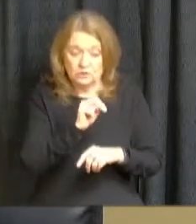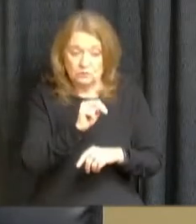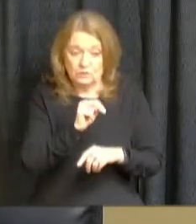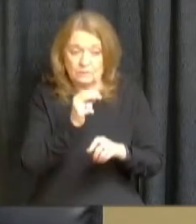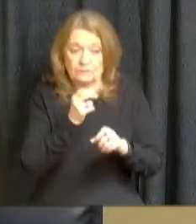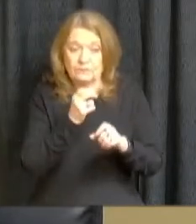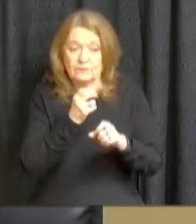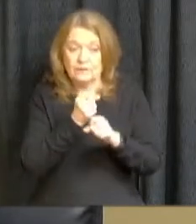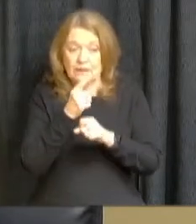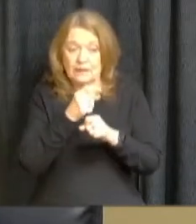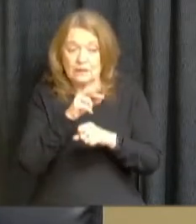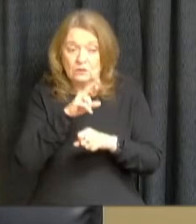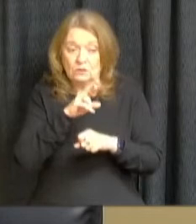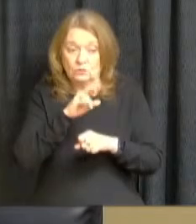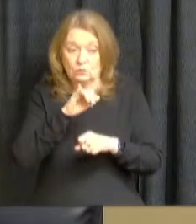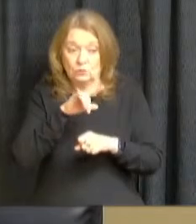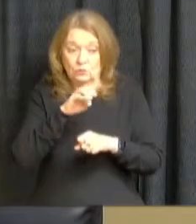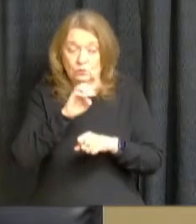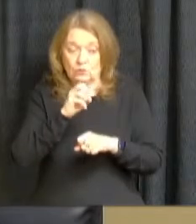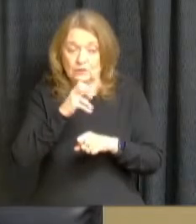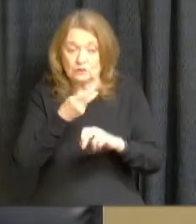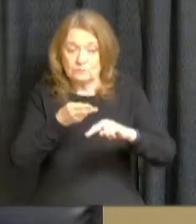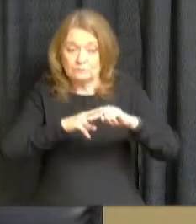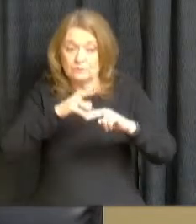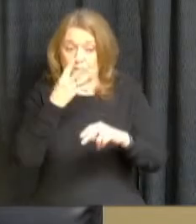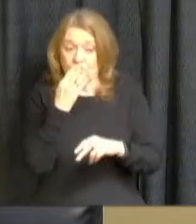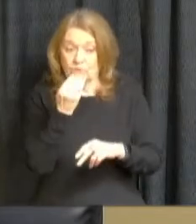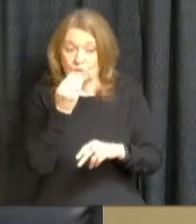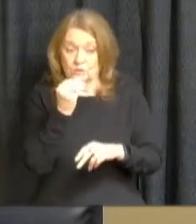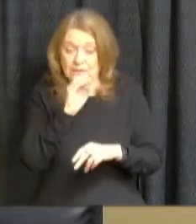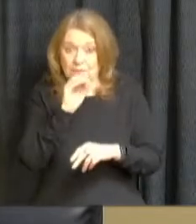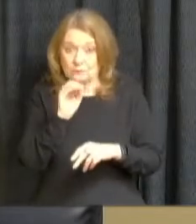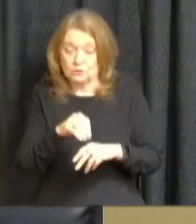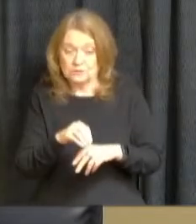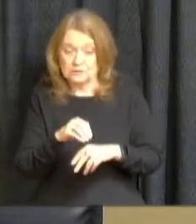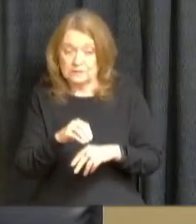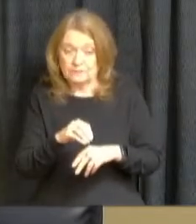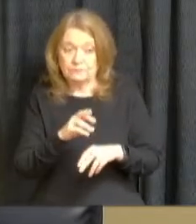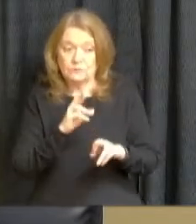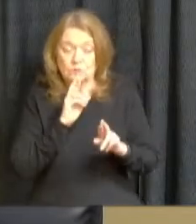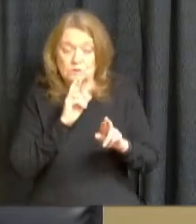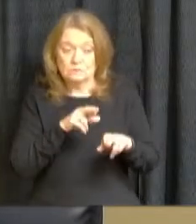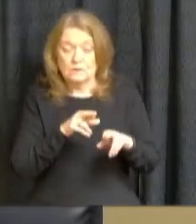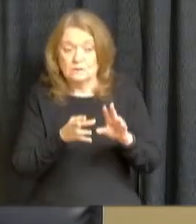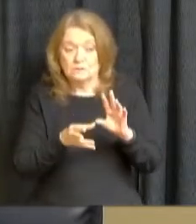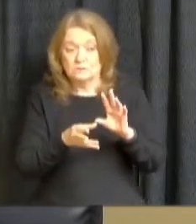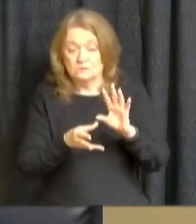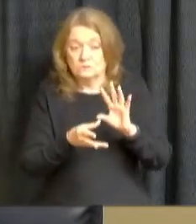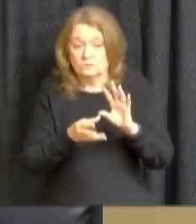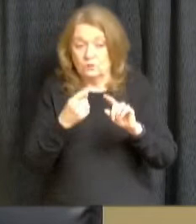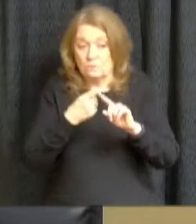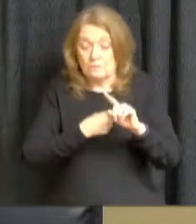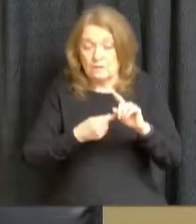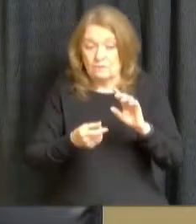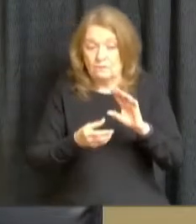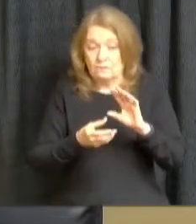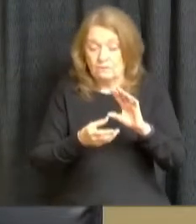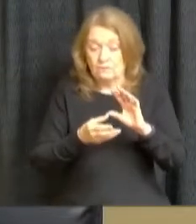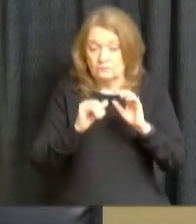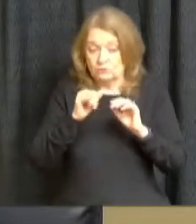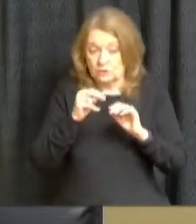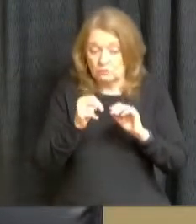annual ridership has gone up 14%. Demand response for the total for the month of January